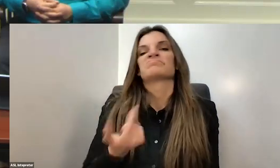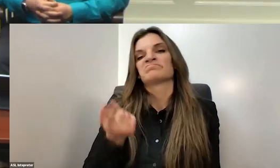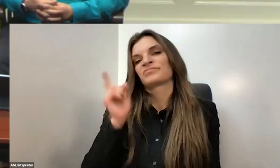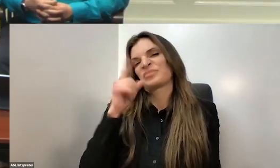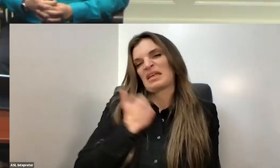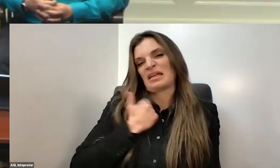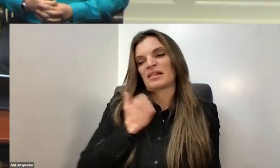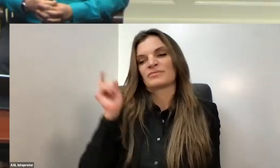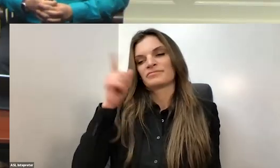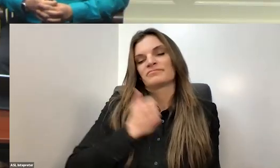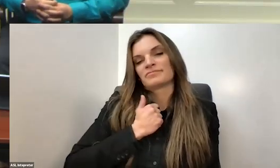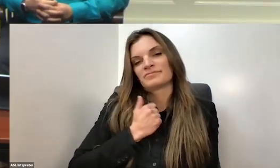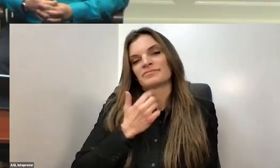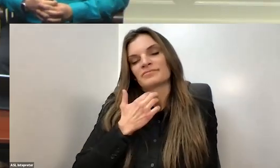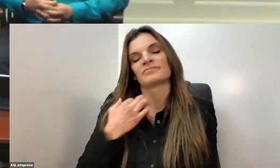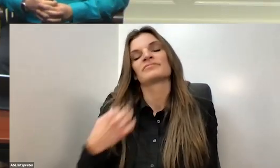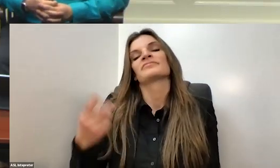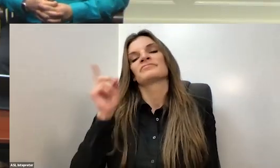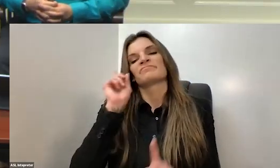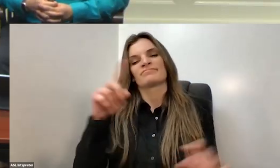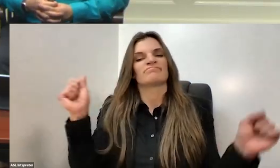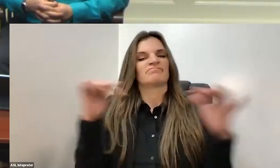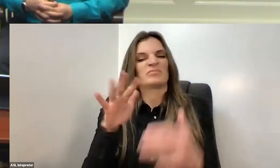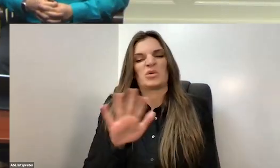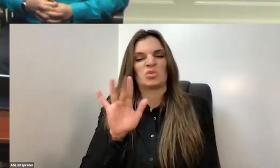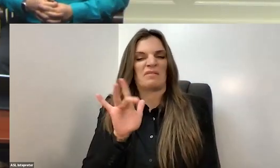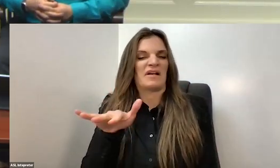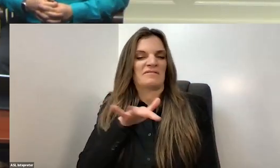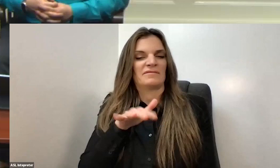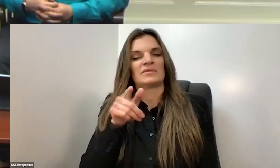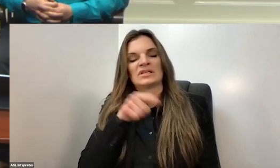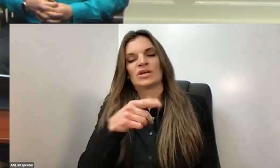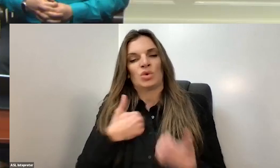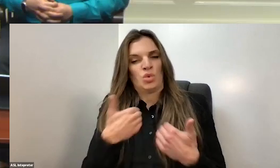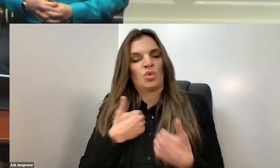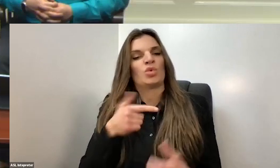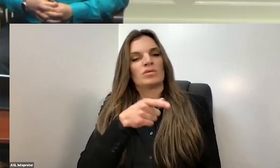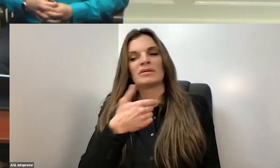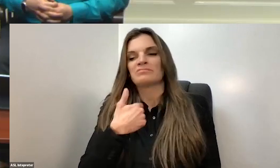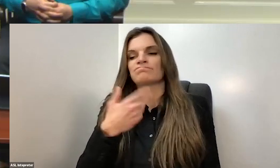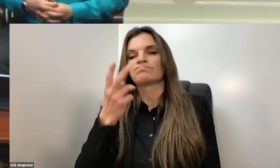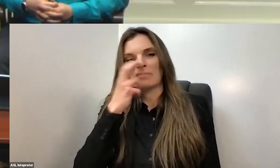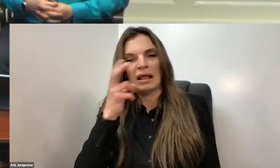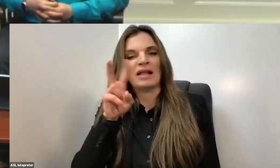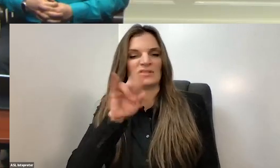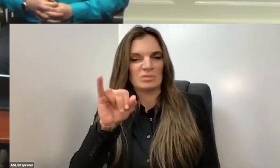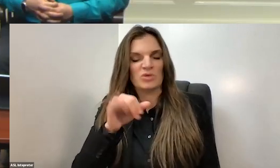together 24 blind and visually impaired youth to learn about